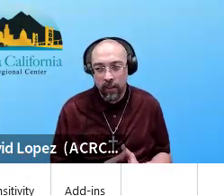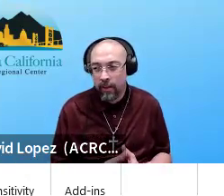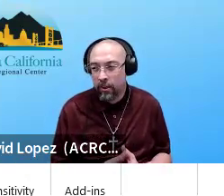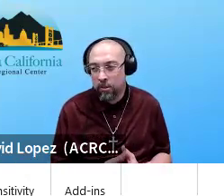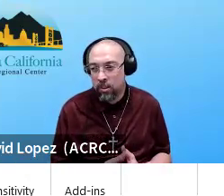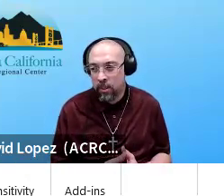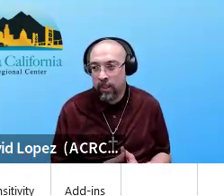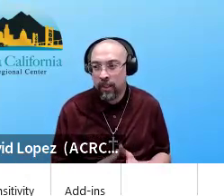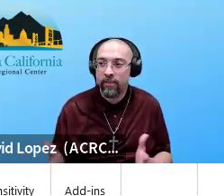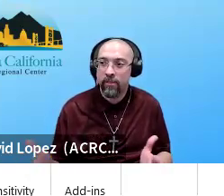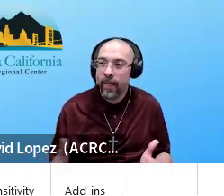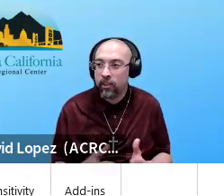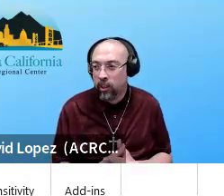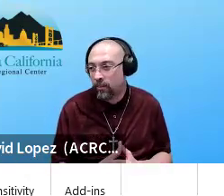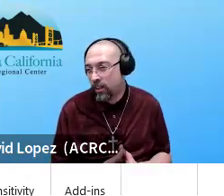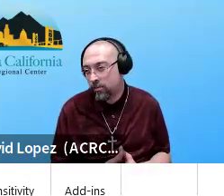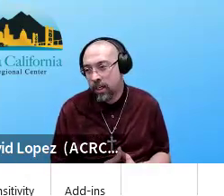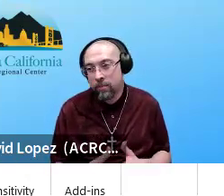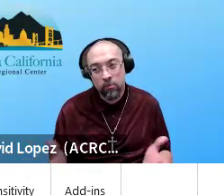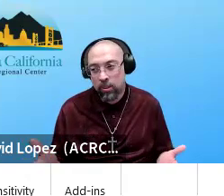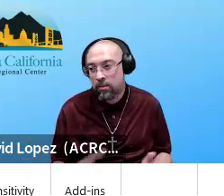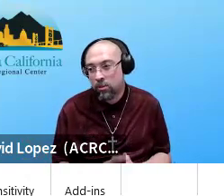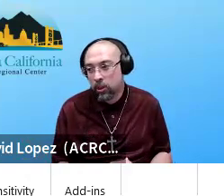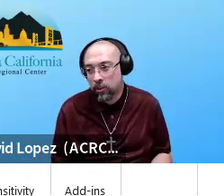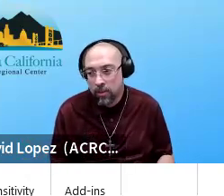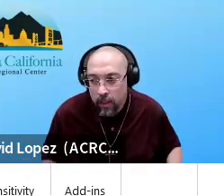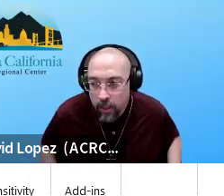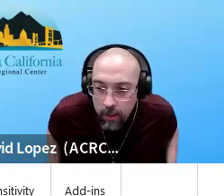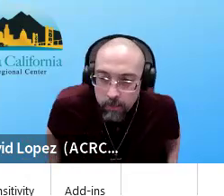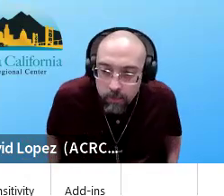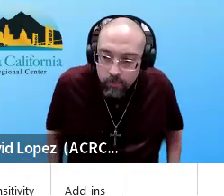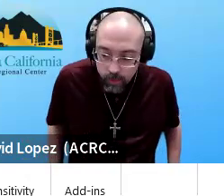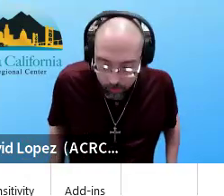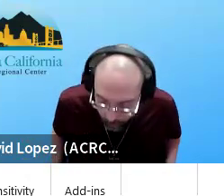Sharon, I'll leave it open to you. And then after that, John, if we have time, we'll take some questions.